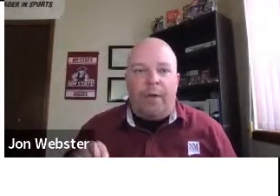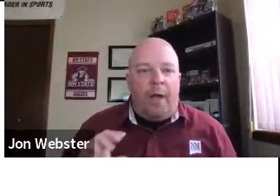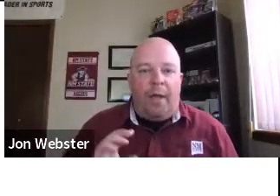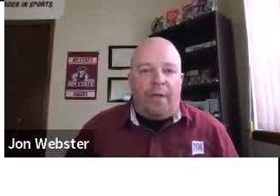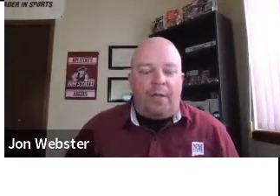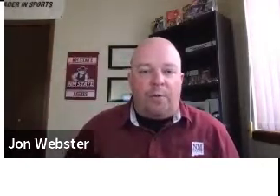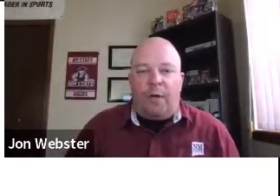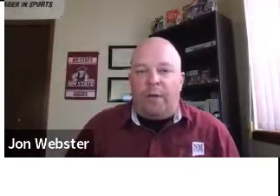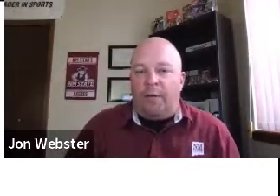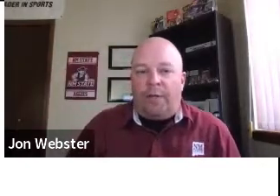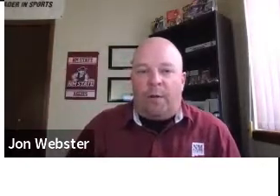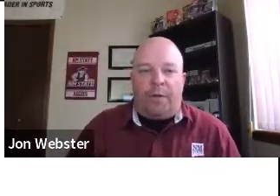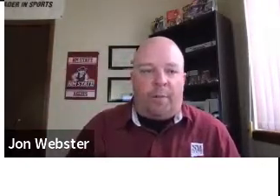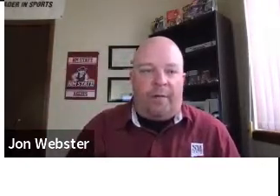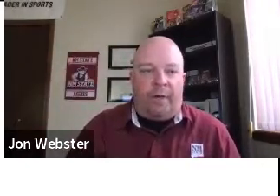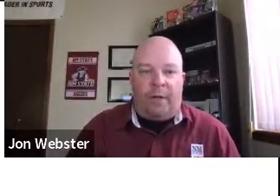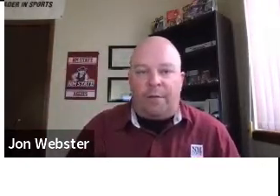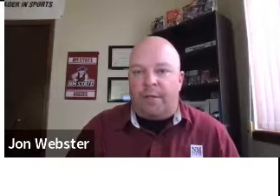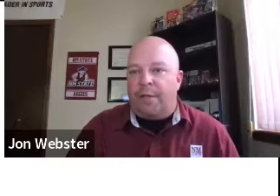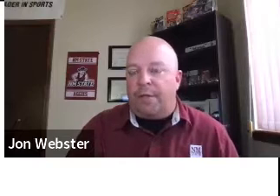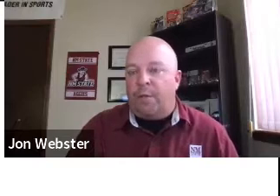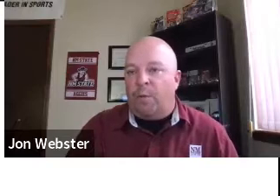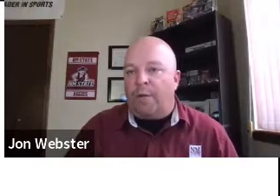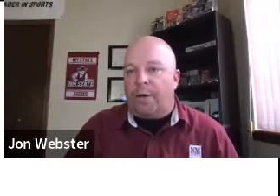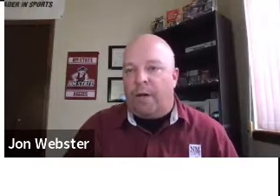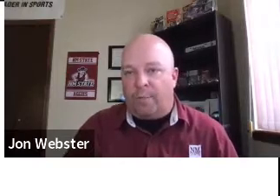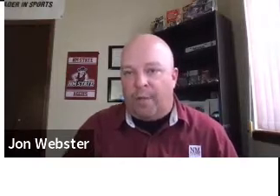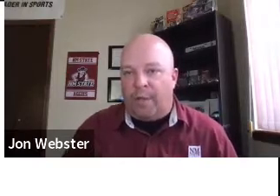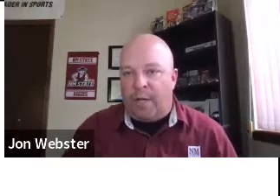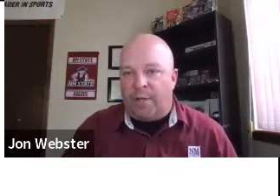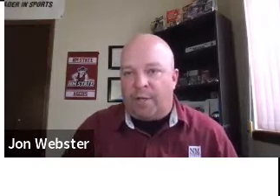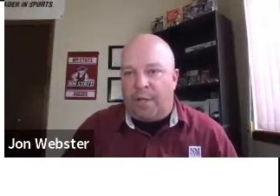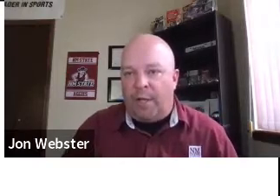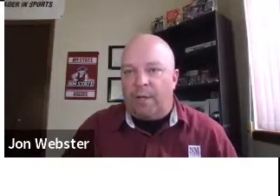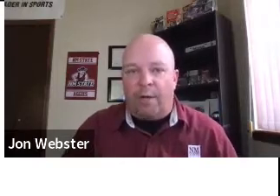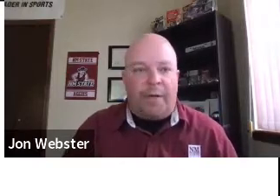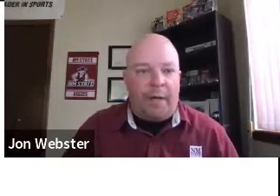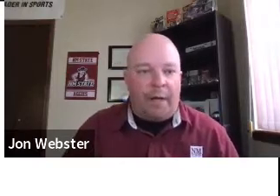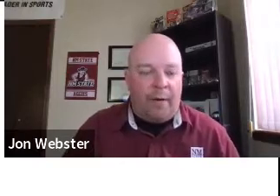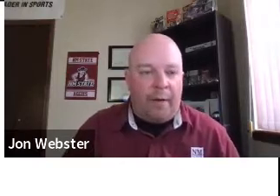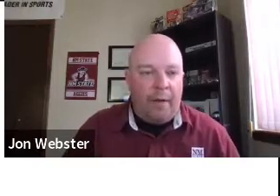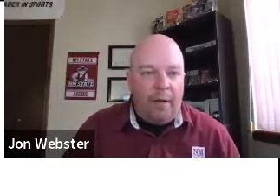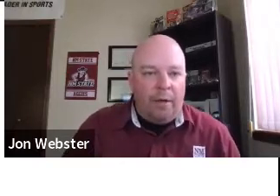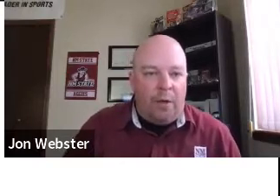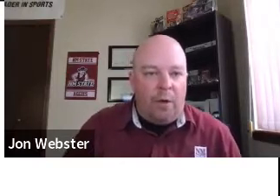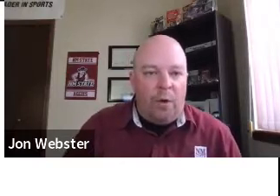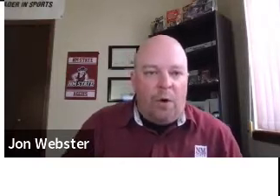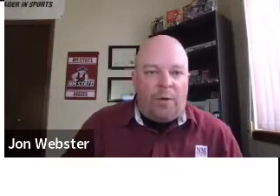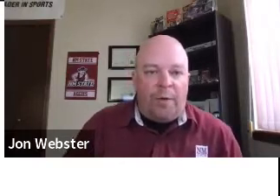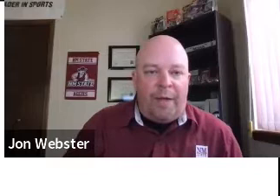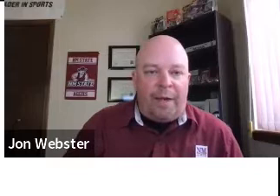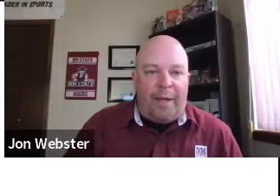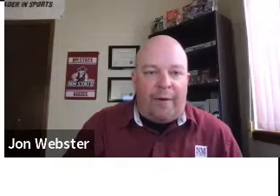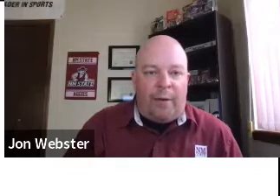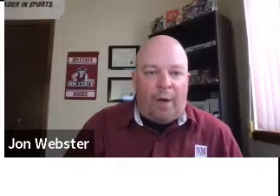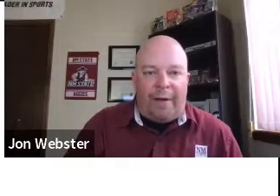triggers. And this is one of those that I want you to pay very close attention to. We watch our hospitalizations in Doña Ana County. So